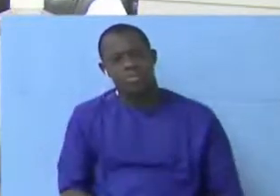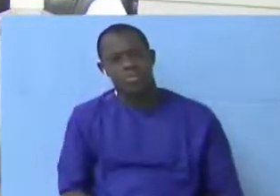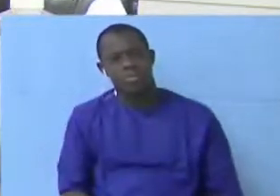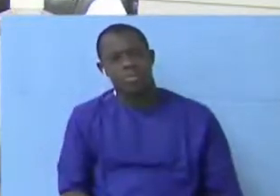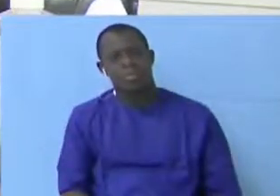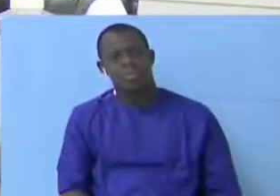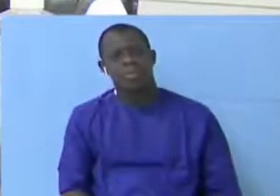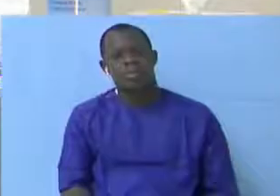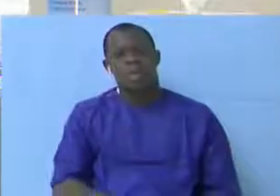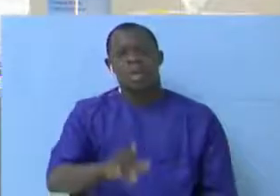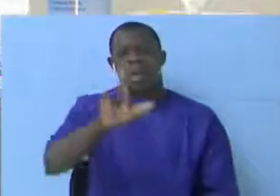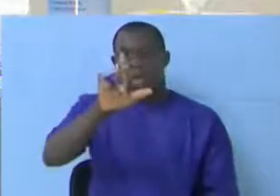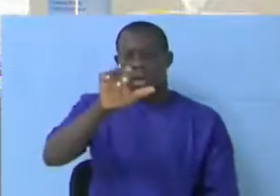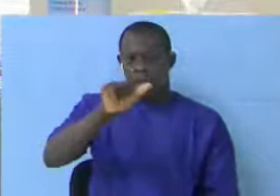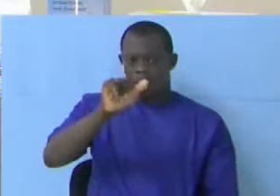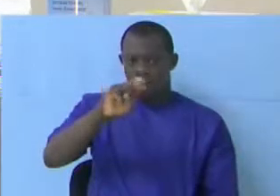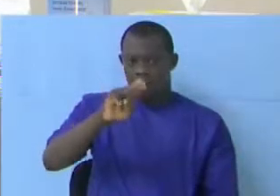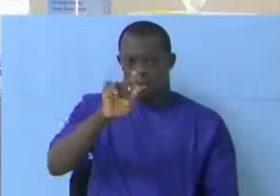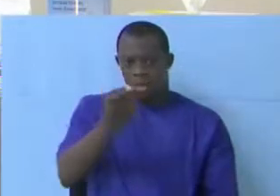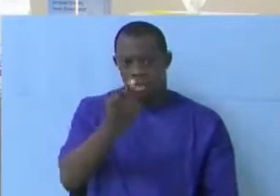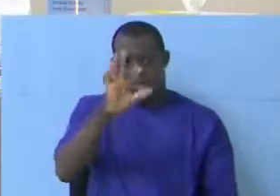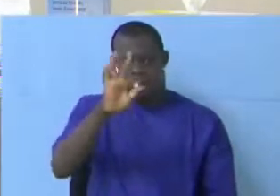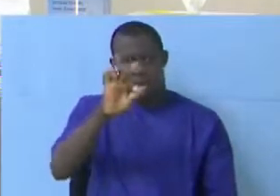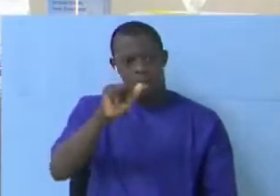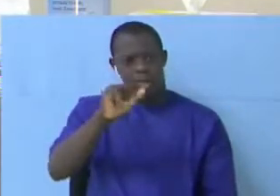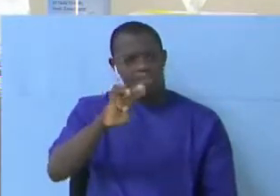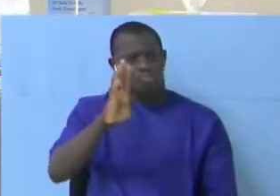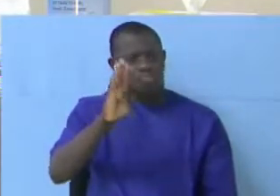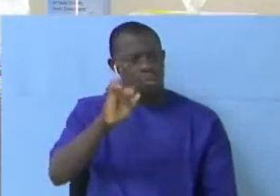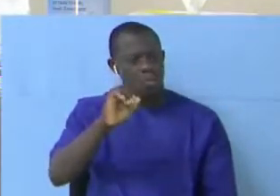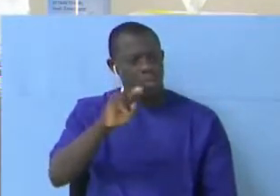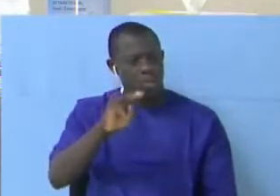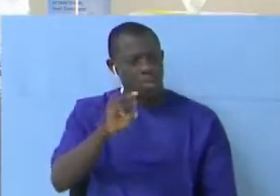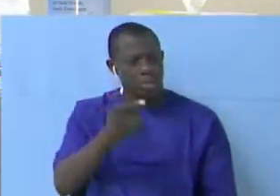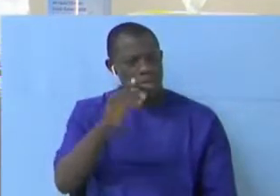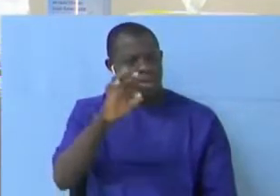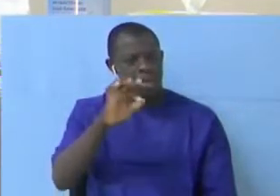Lantombong Tamba, the same thing happened.